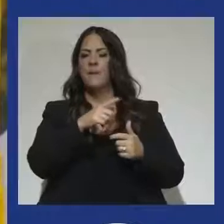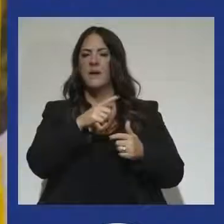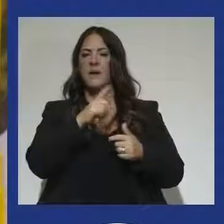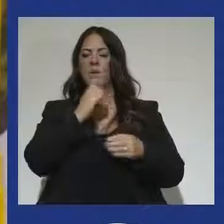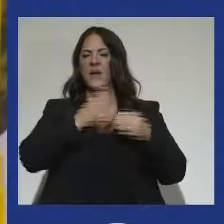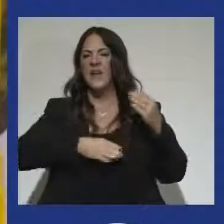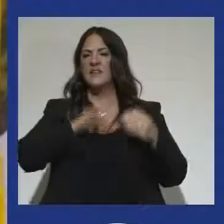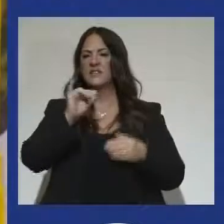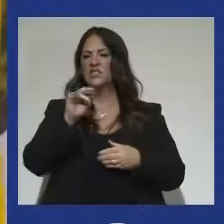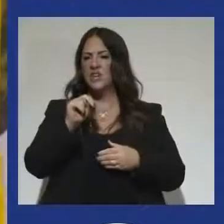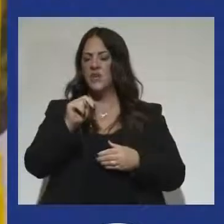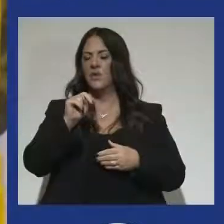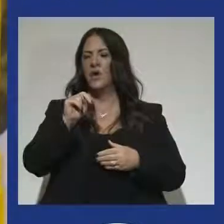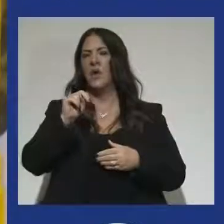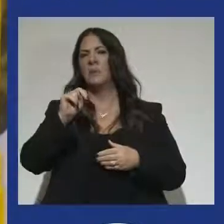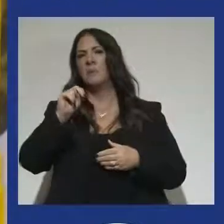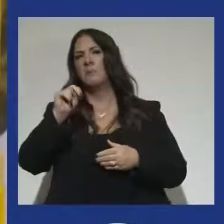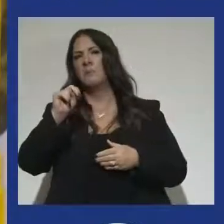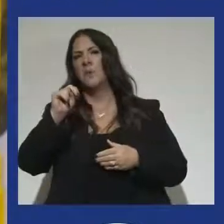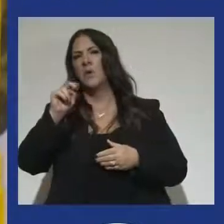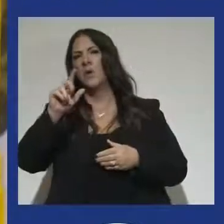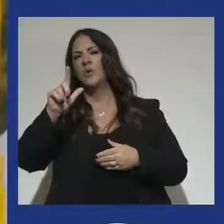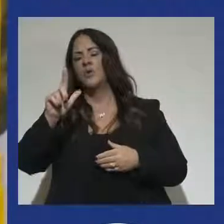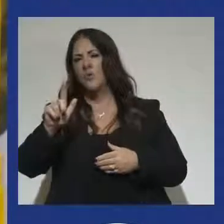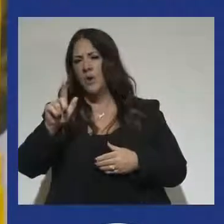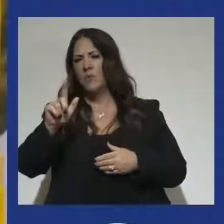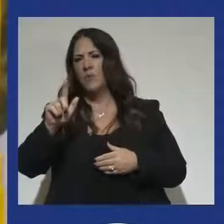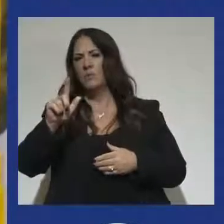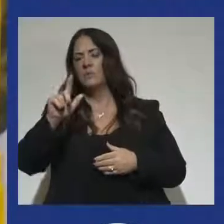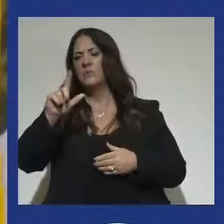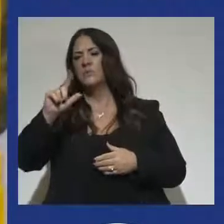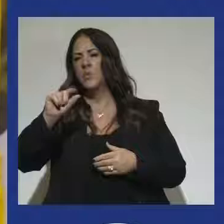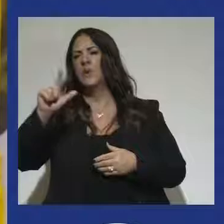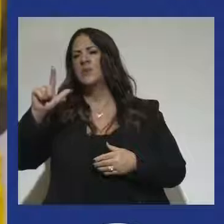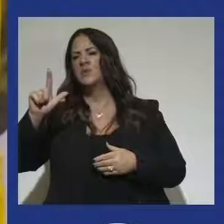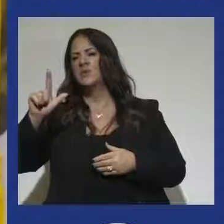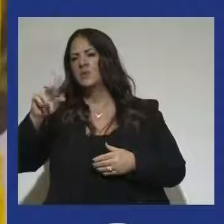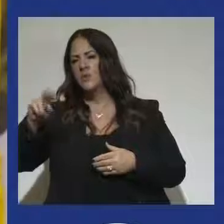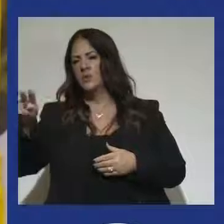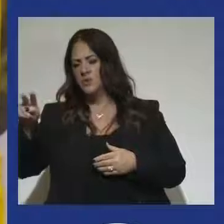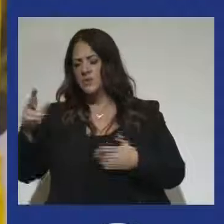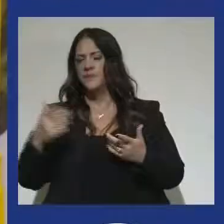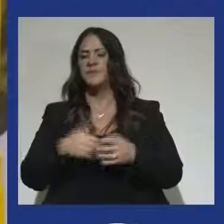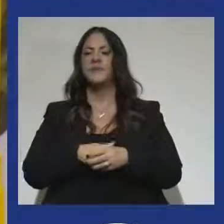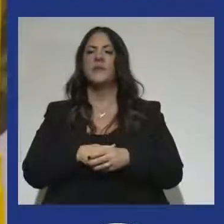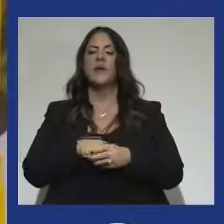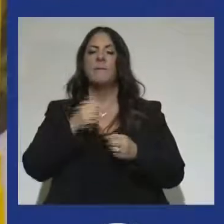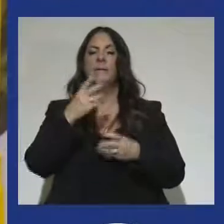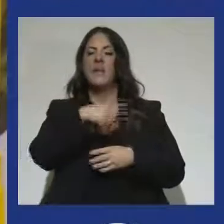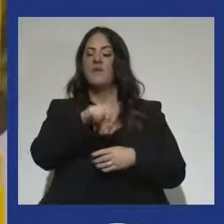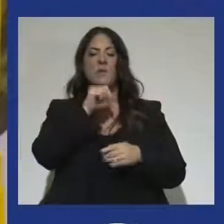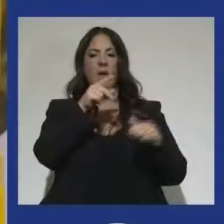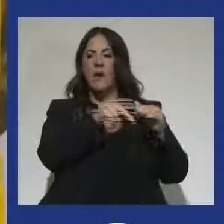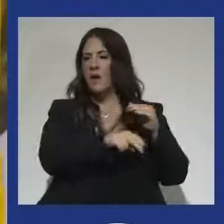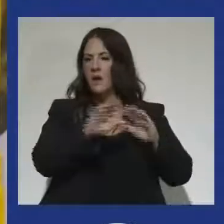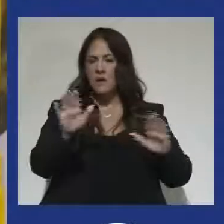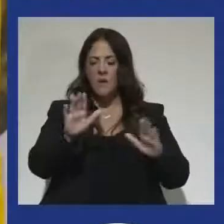1, 2022. And so those programs have not been cut. A lot of them are